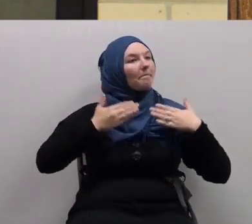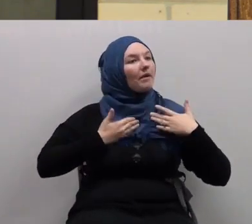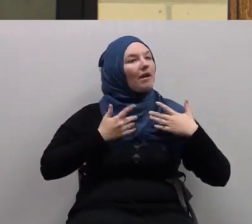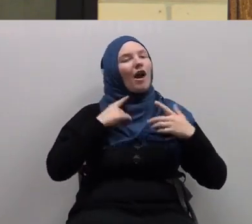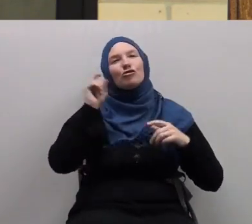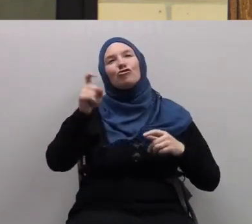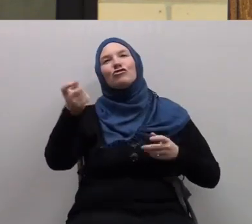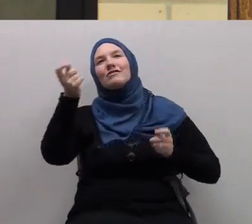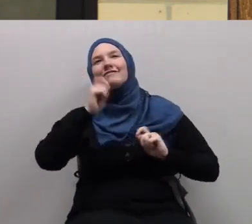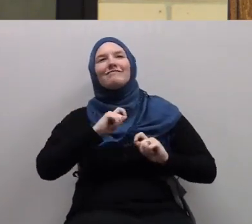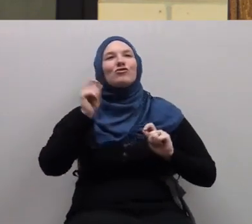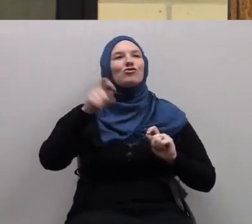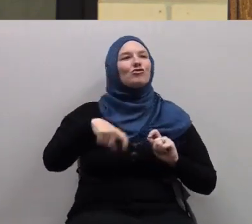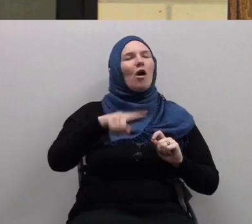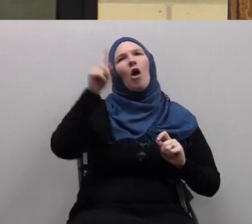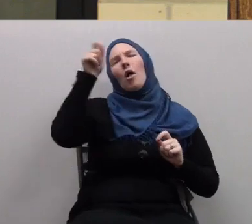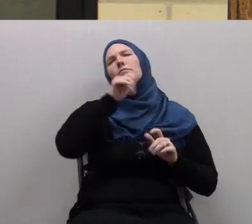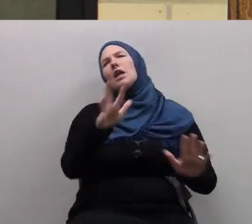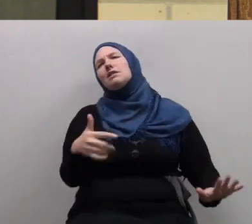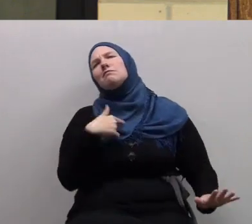it. Allah blessed me.